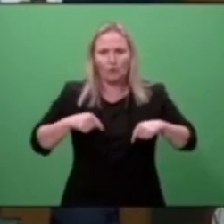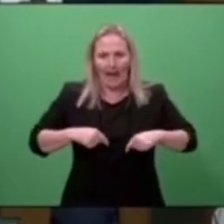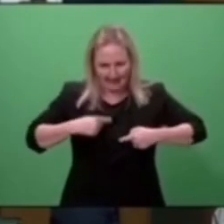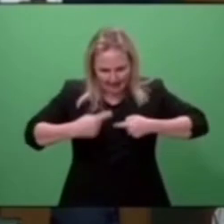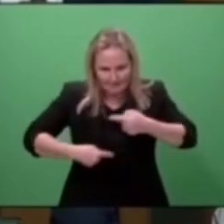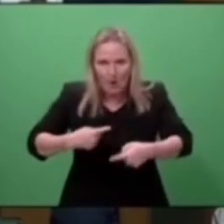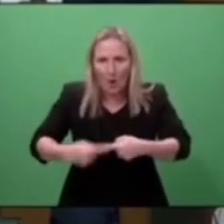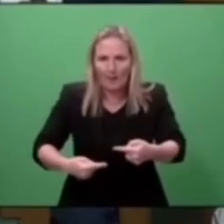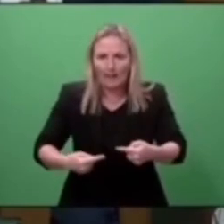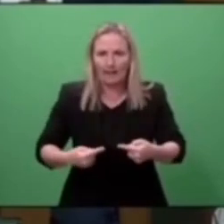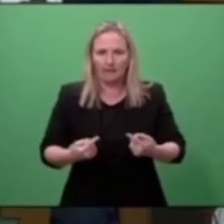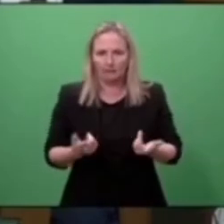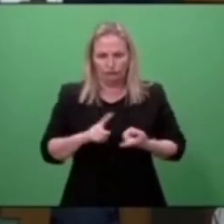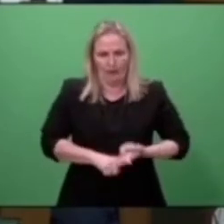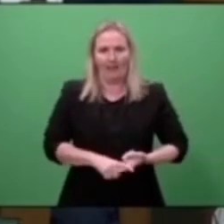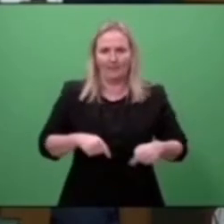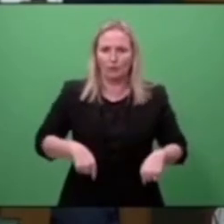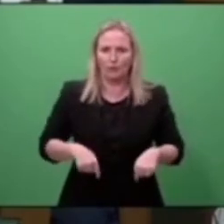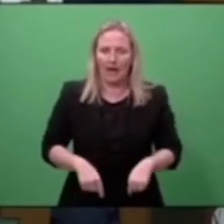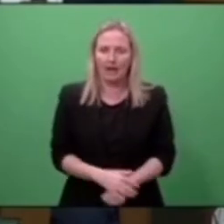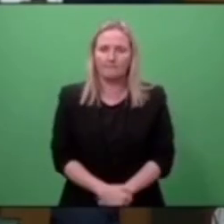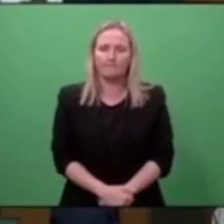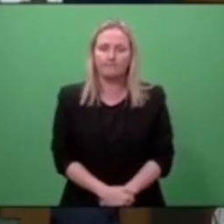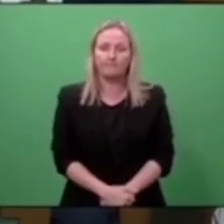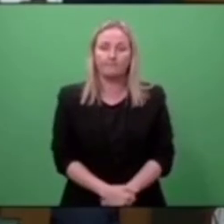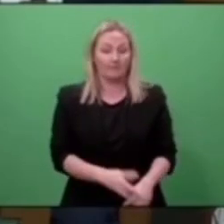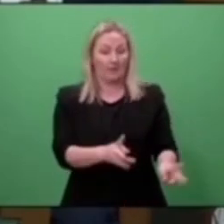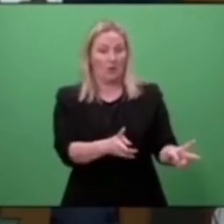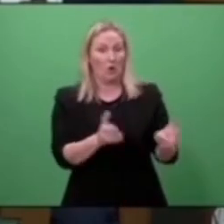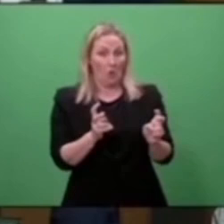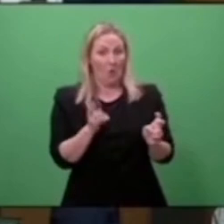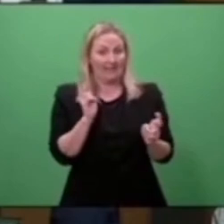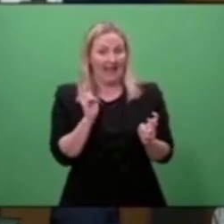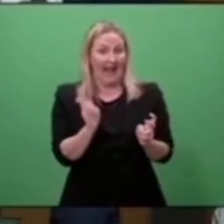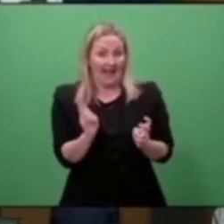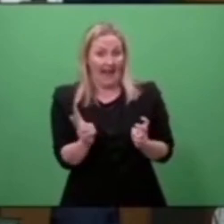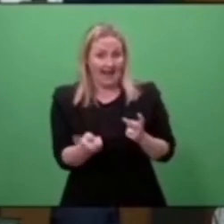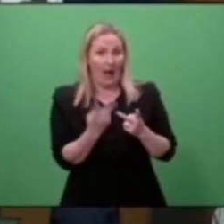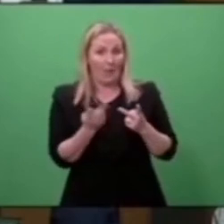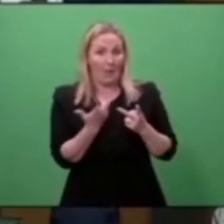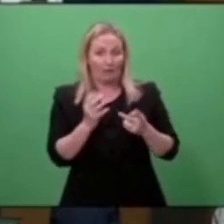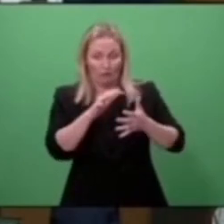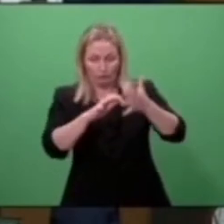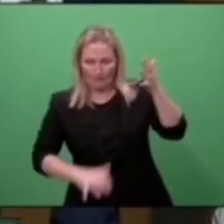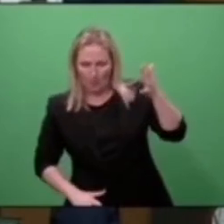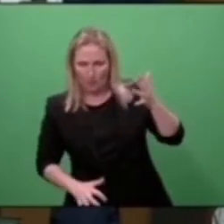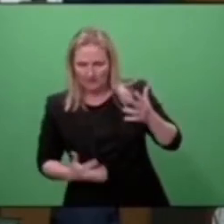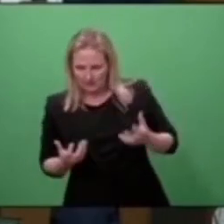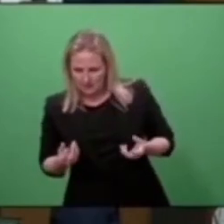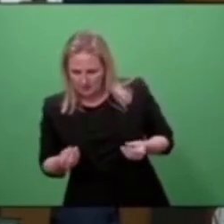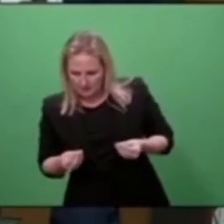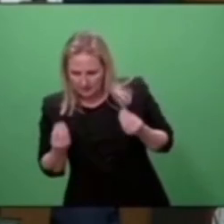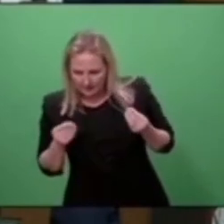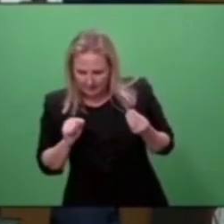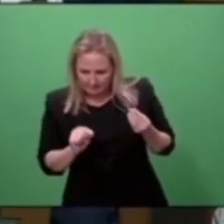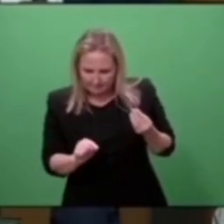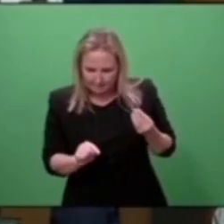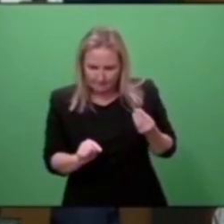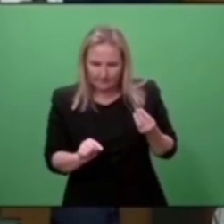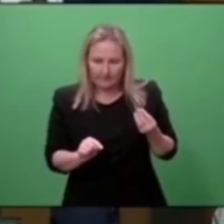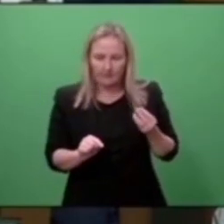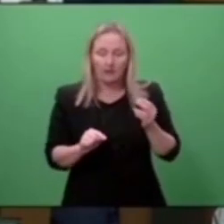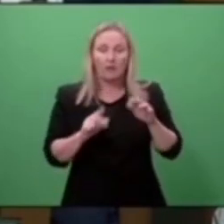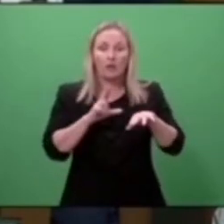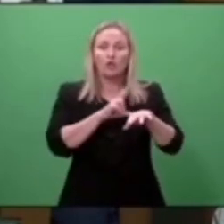want to, in that regard, quote again directly from the report, make sure I get the right quote, and it's from Dr.